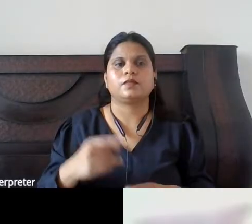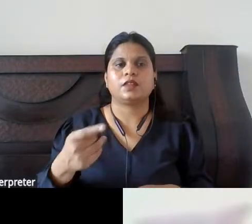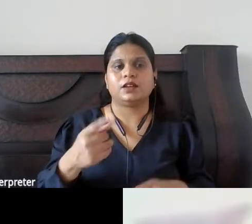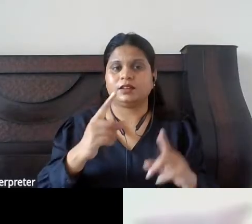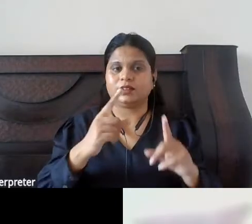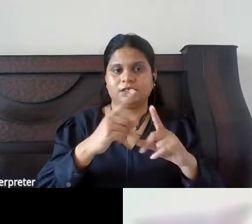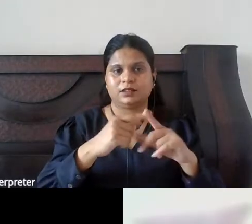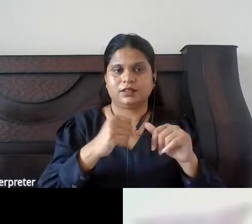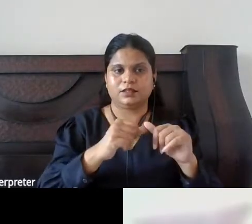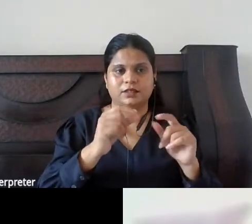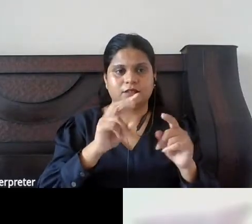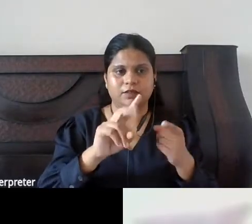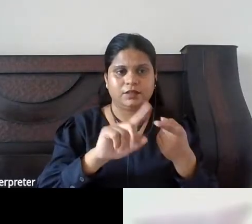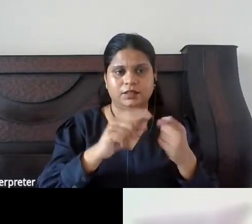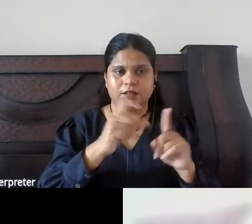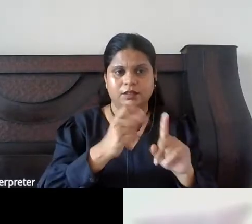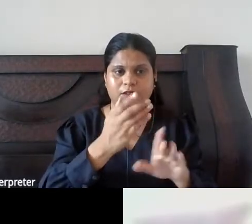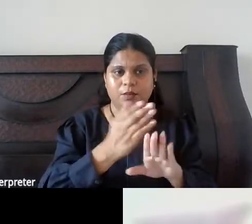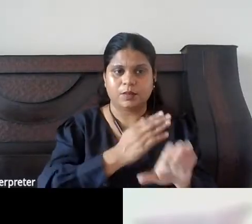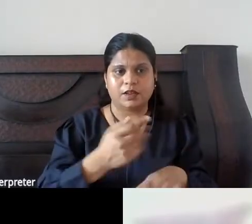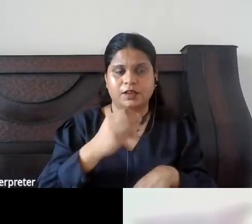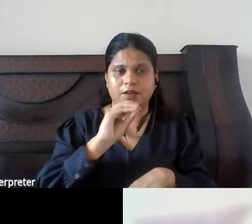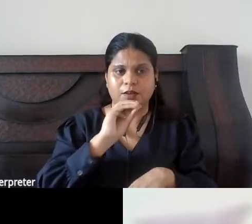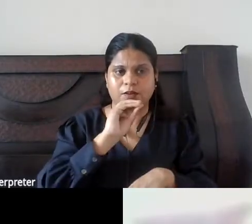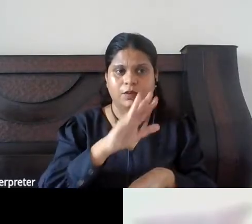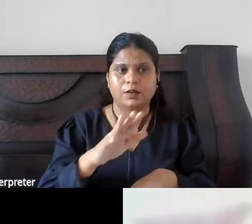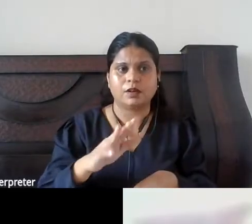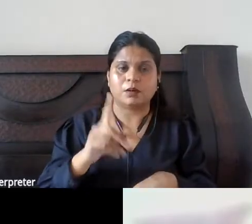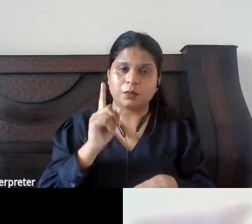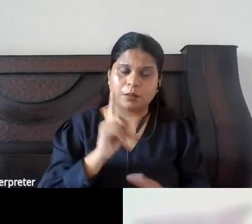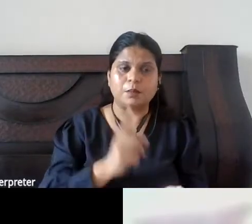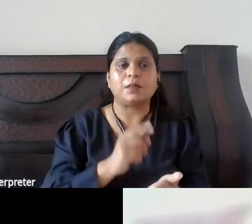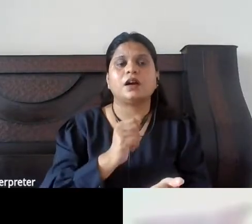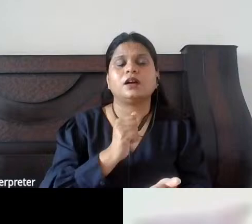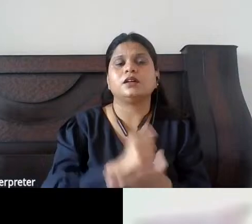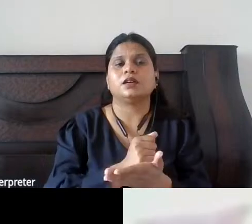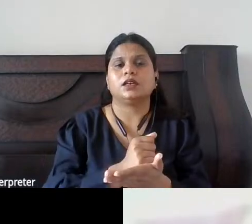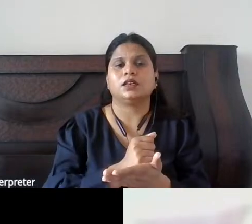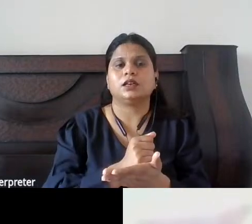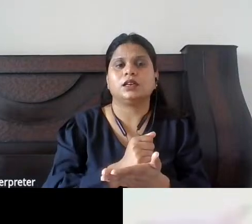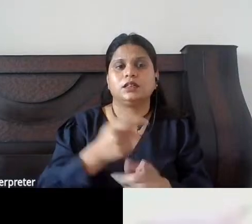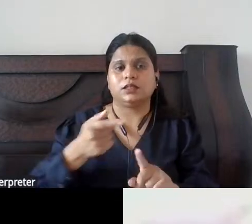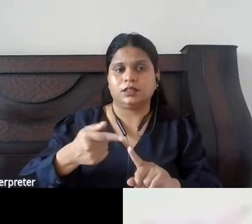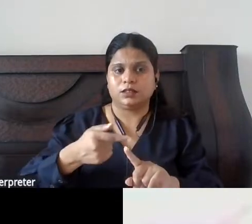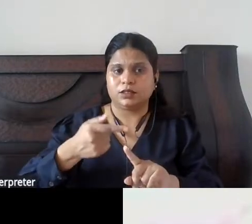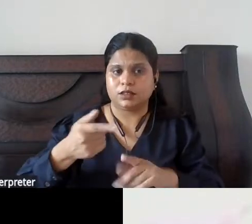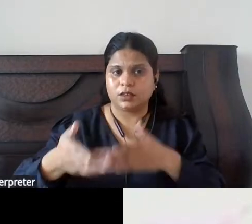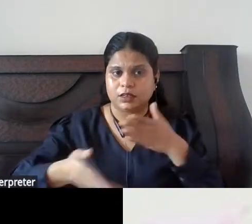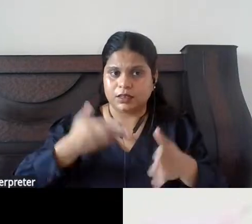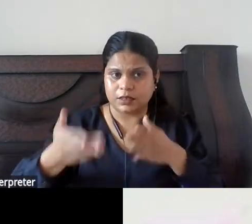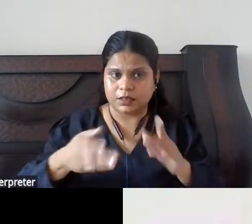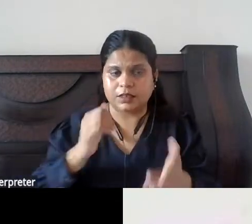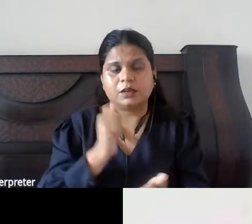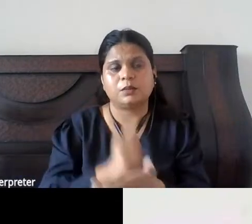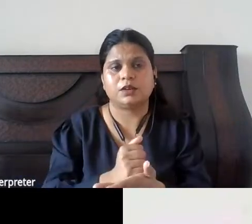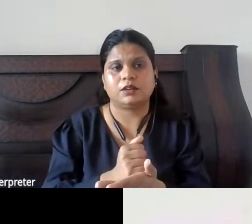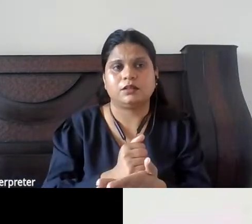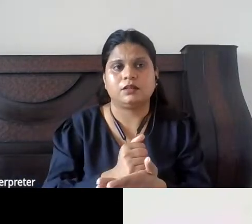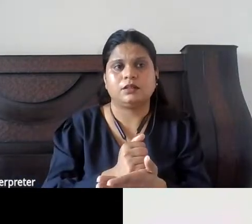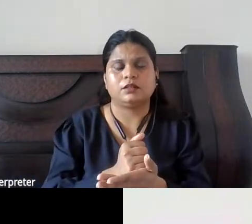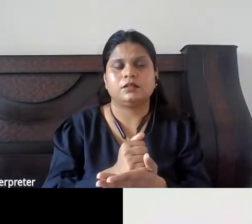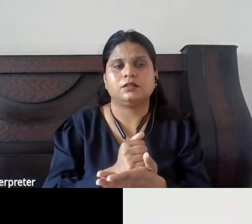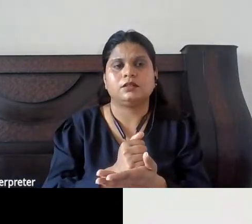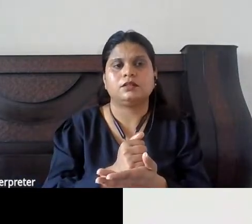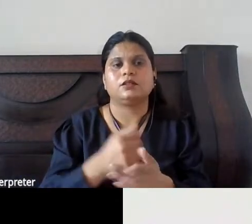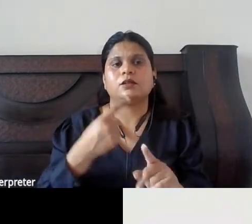saying, that we need to mobilize our communities wherever we are. So we need to